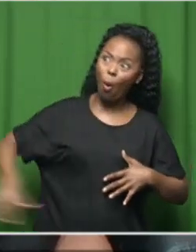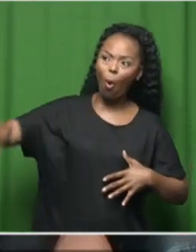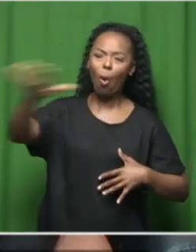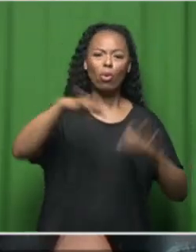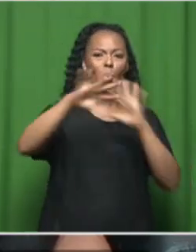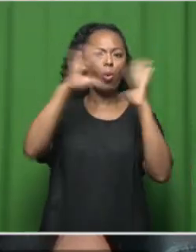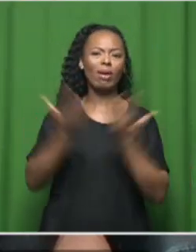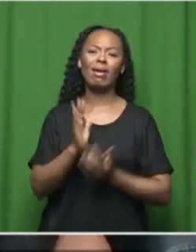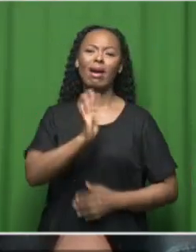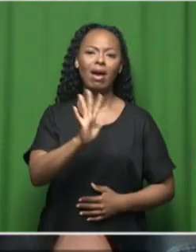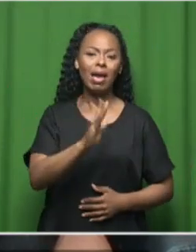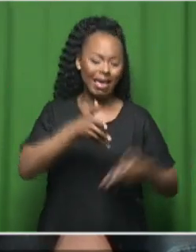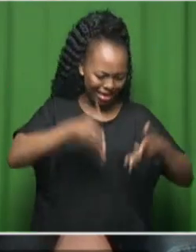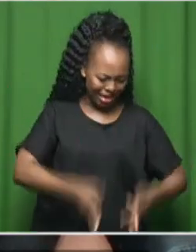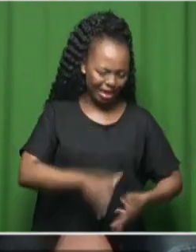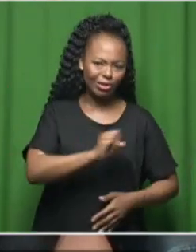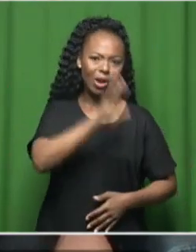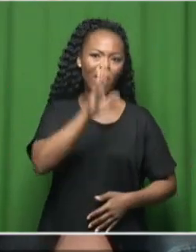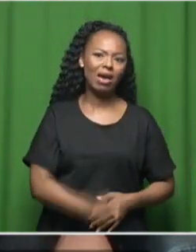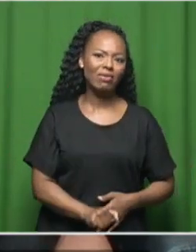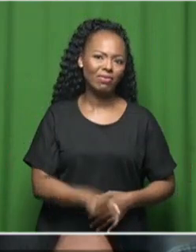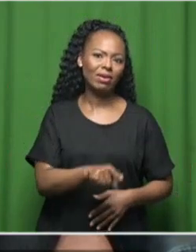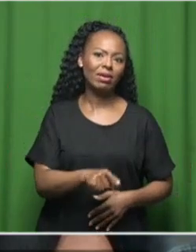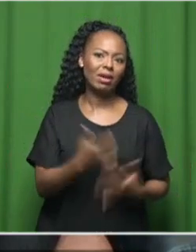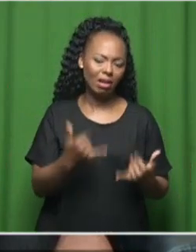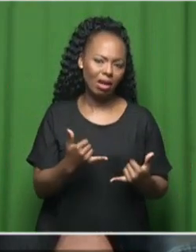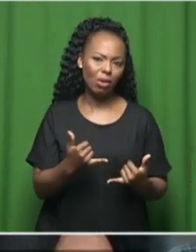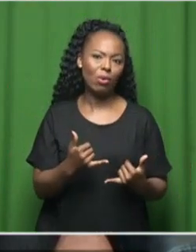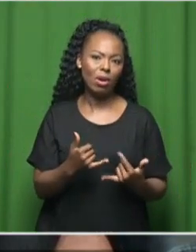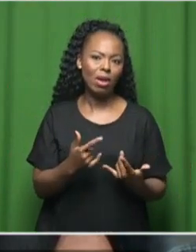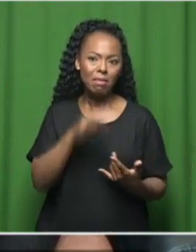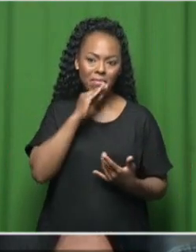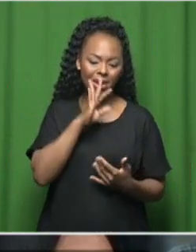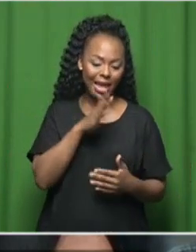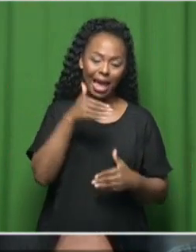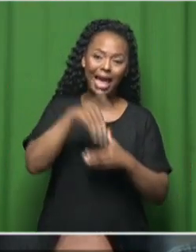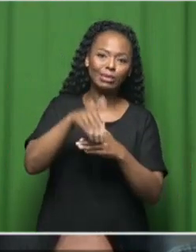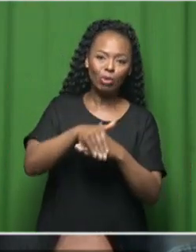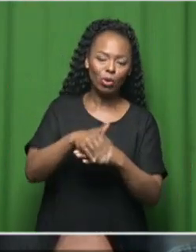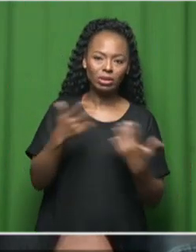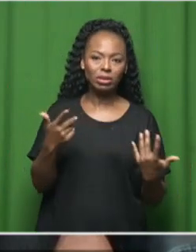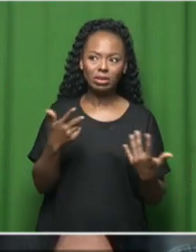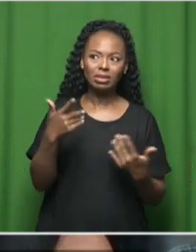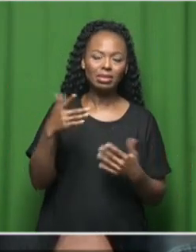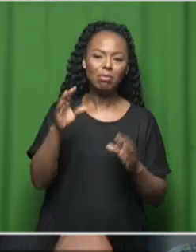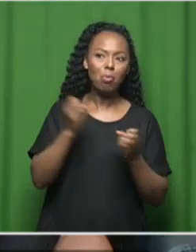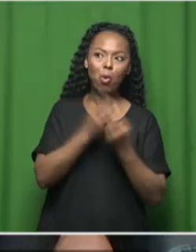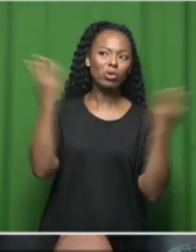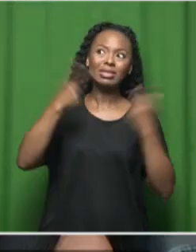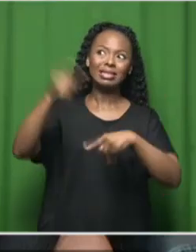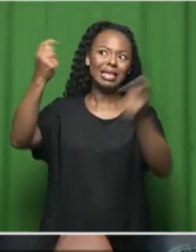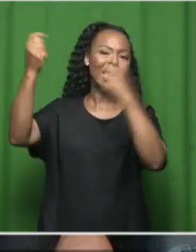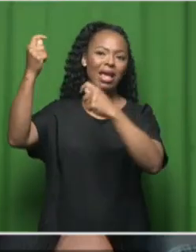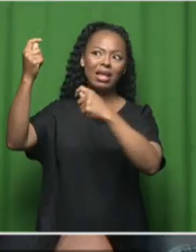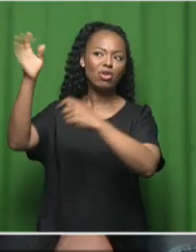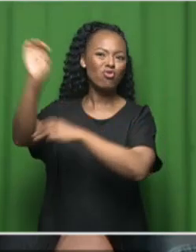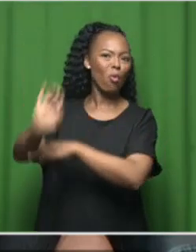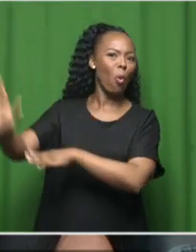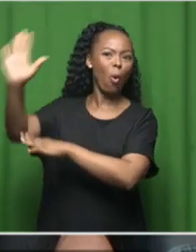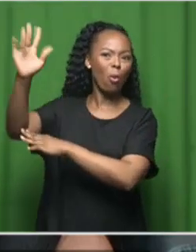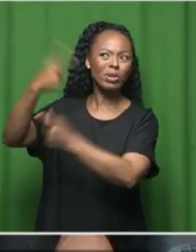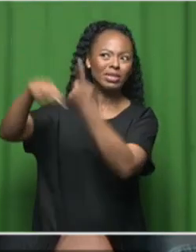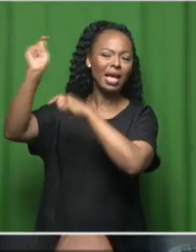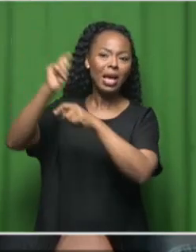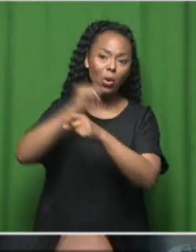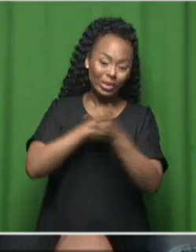are in South Africa and they are exporting. They are exporting. They are not exporting at a lot. They don't have stores in Europe. So if we